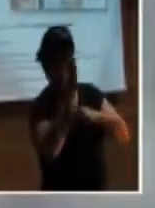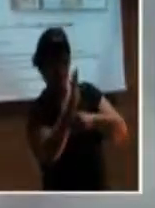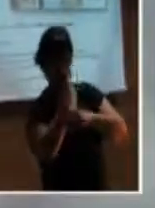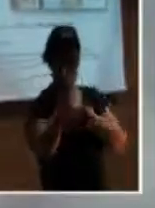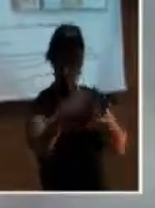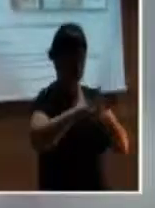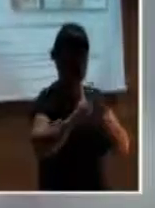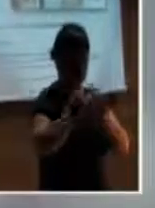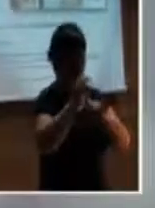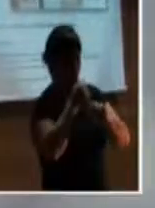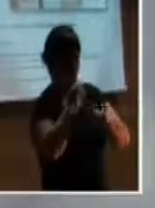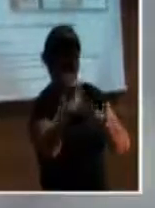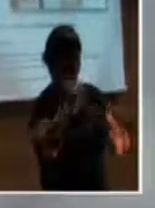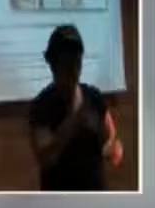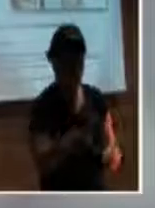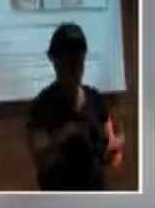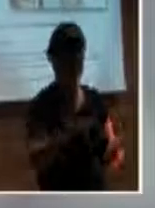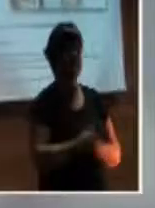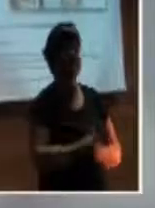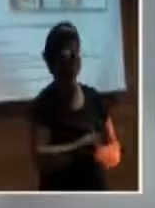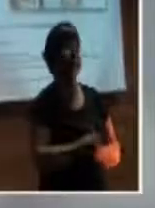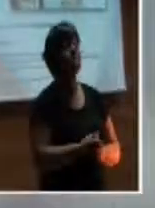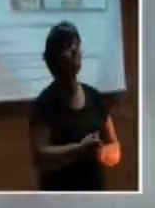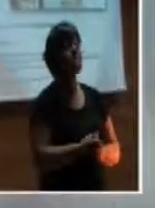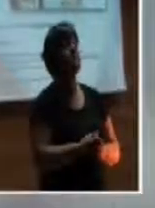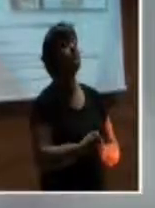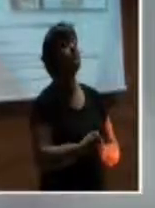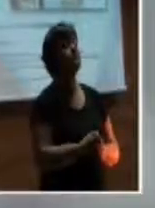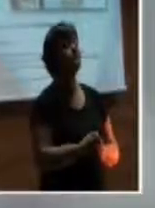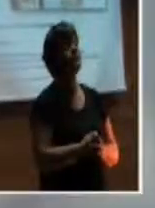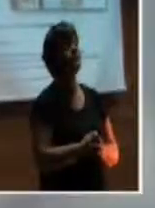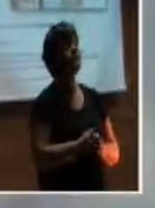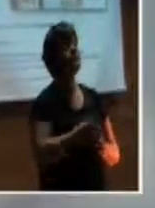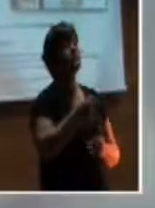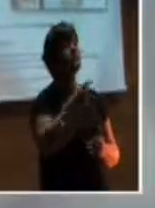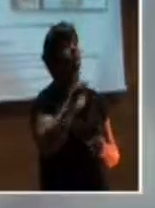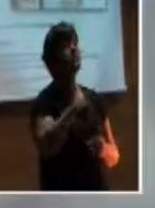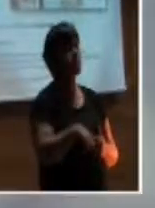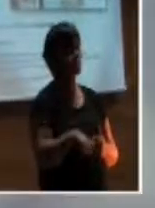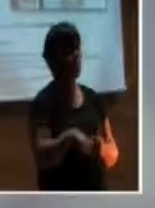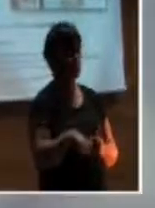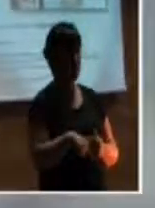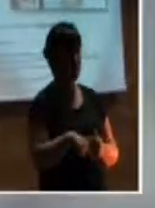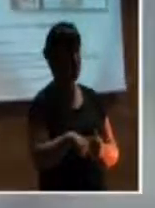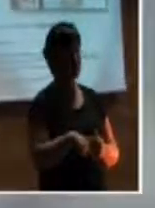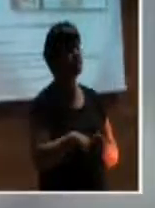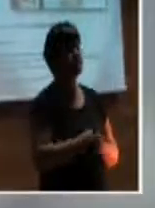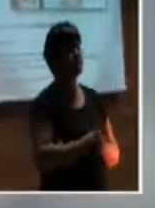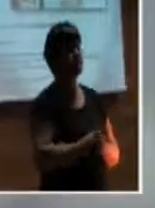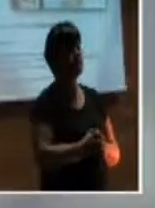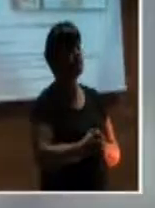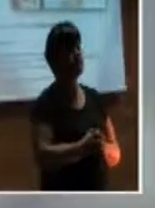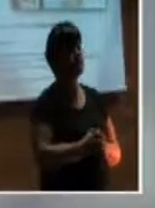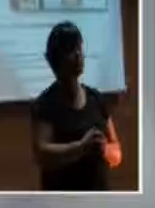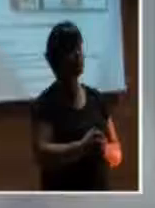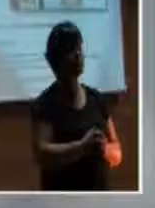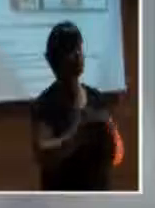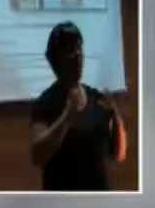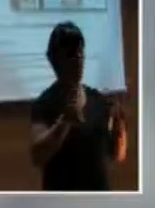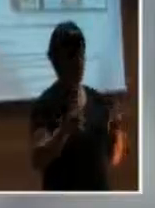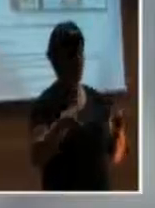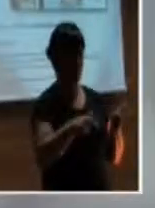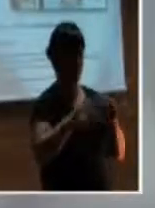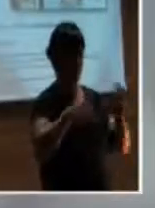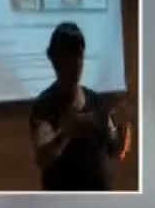and we made them read that afterwards. We summarized the discussions, not to lose them somewhere.